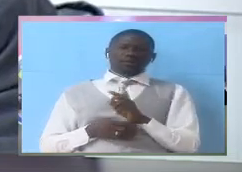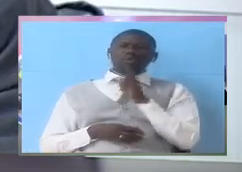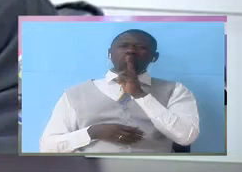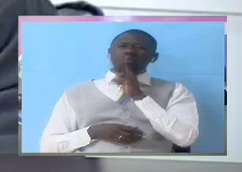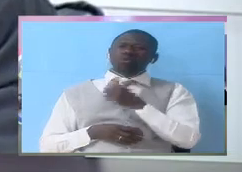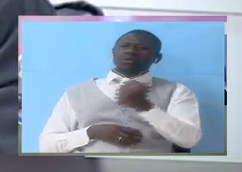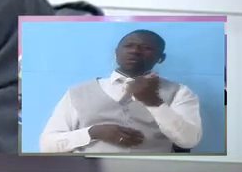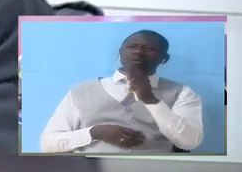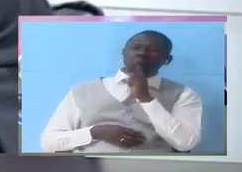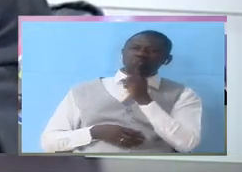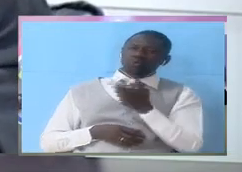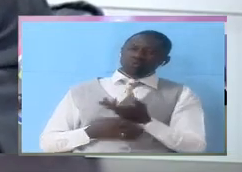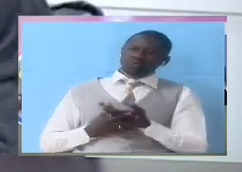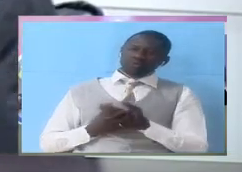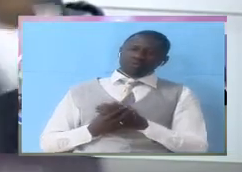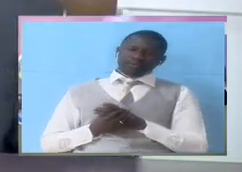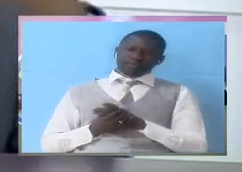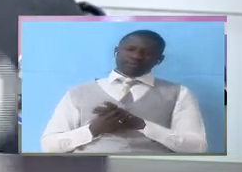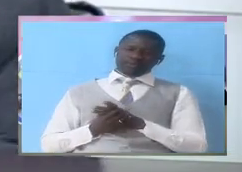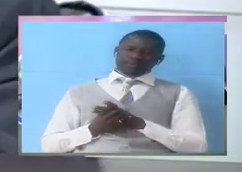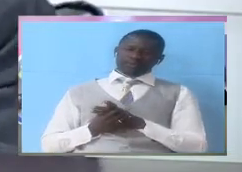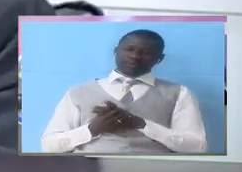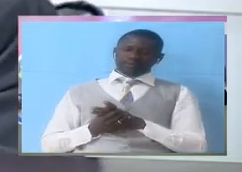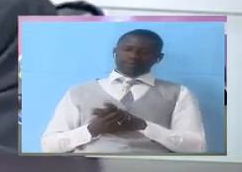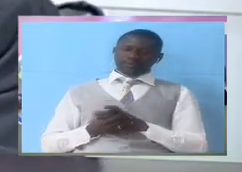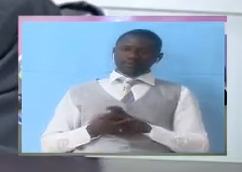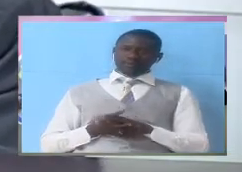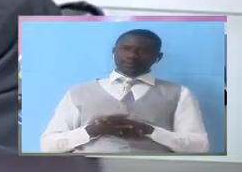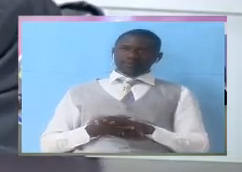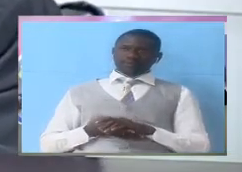else? Akan. I have had